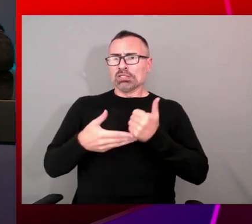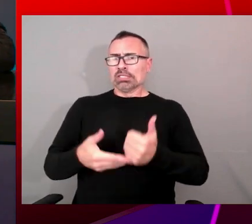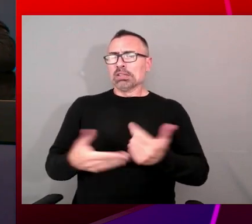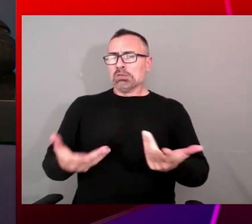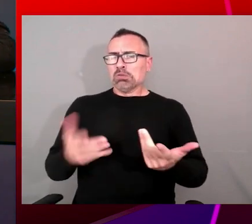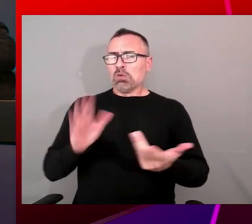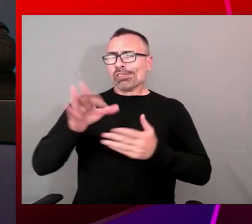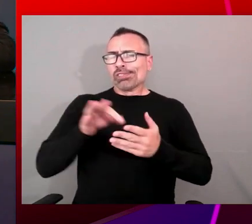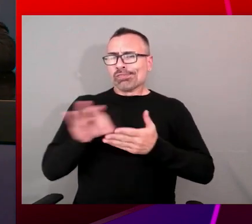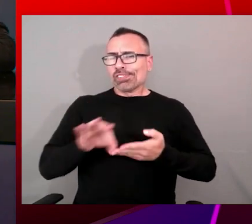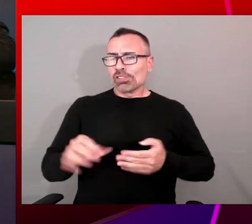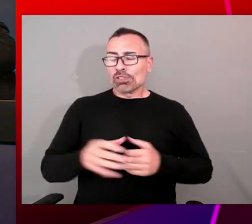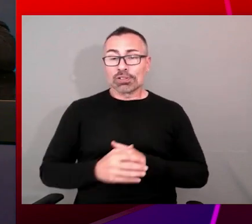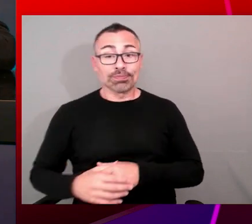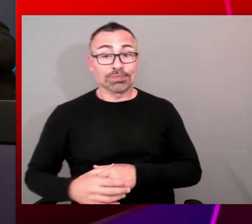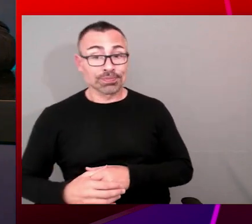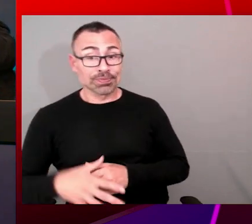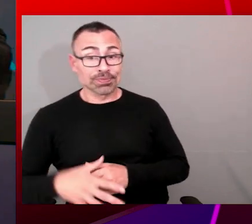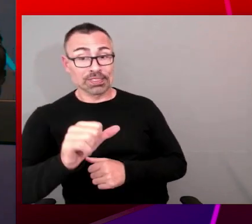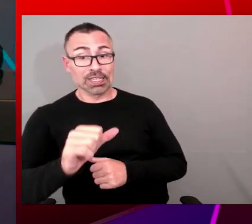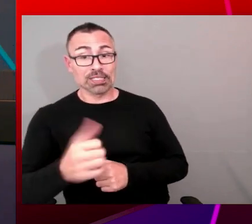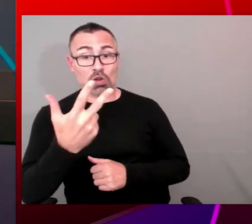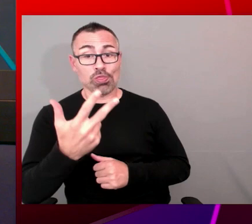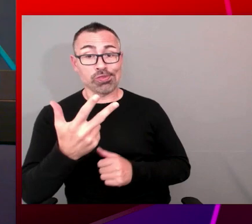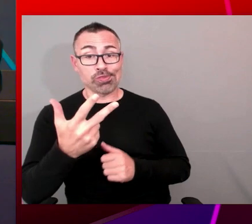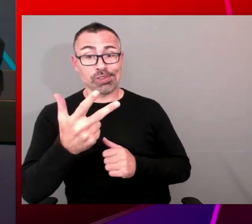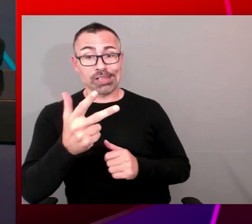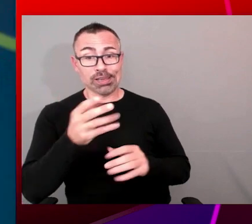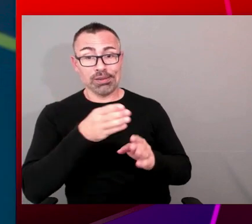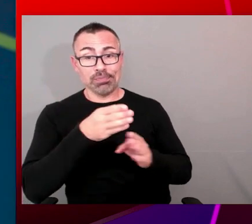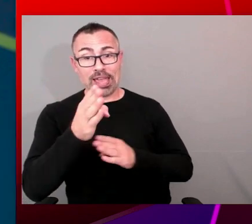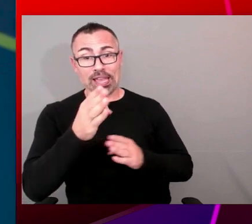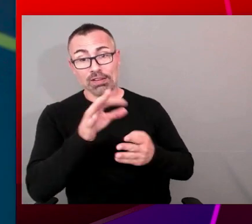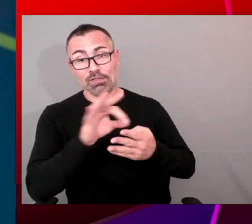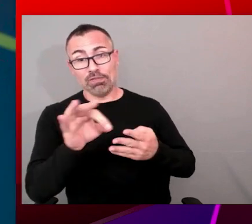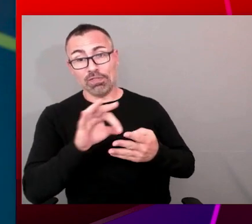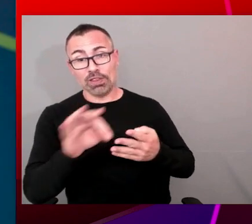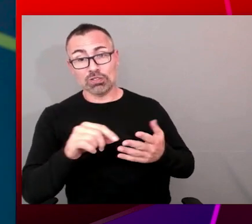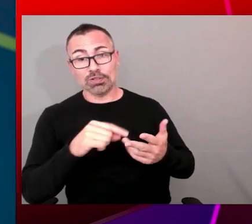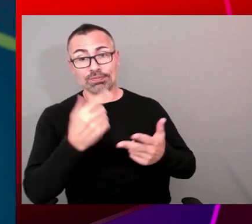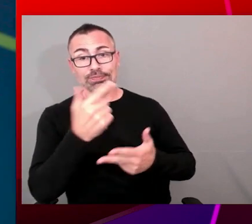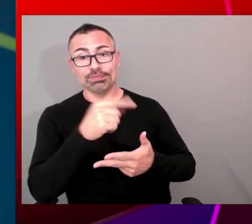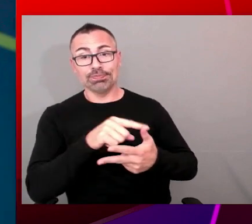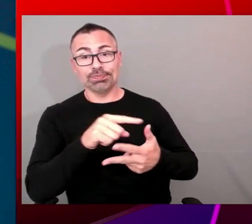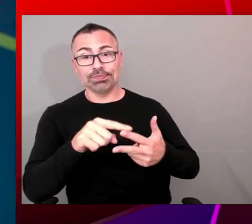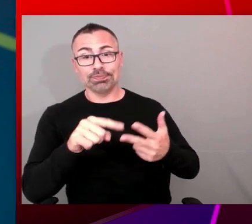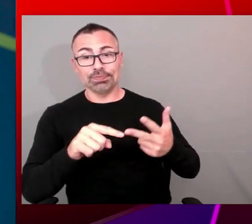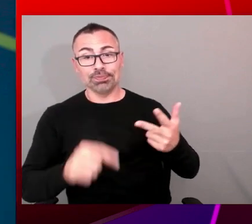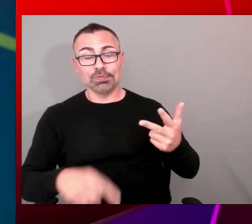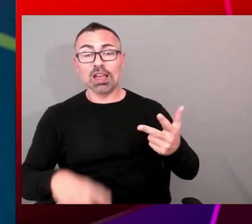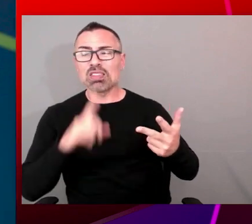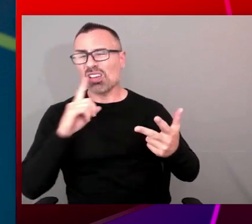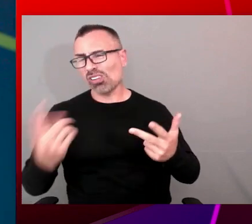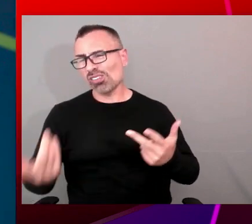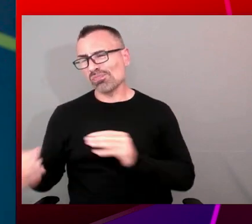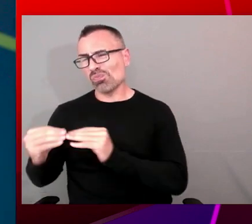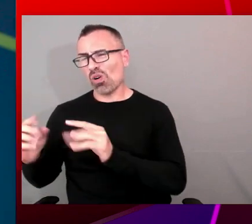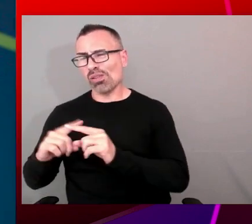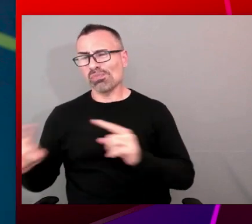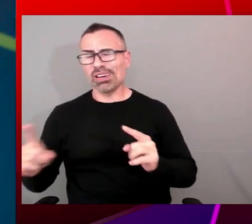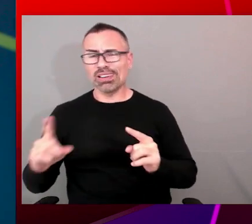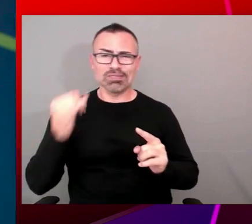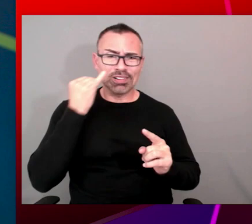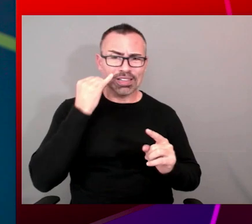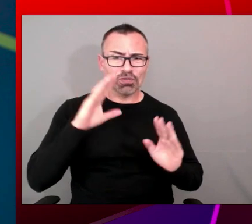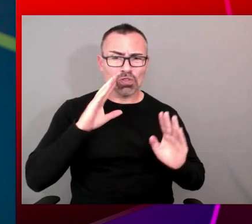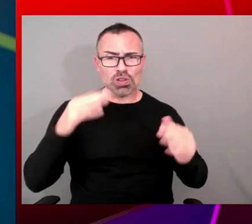of three main features in our service. And so there's a lot more, but if you break it down, I think